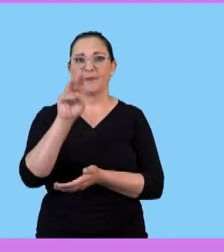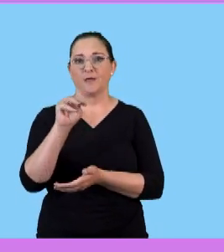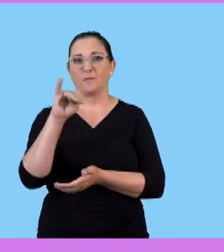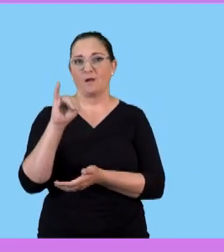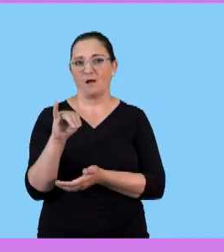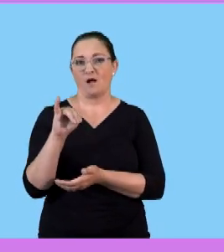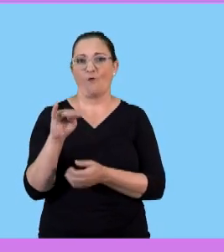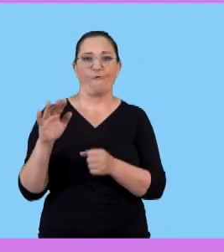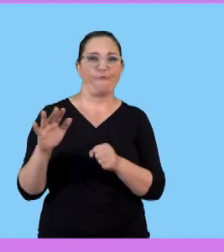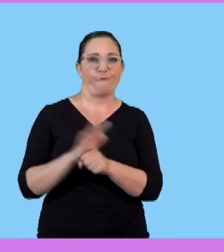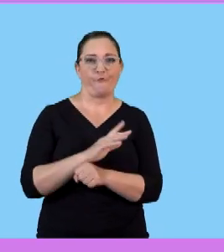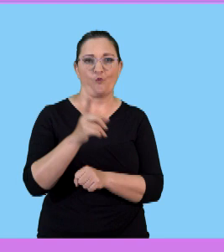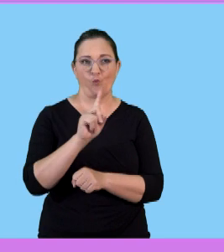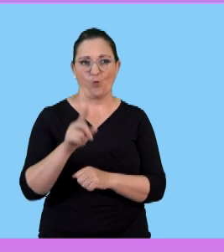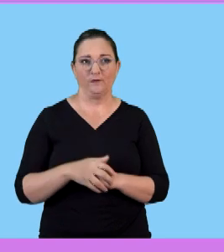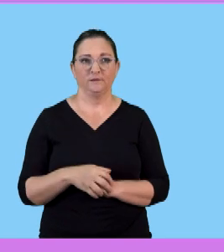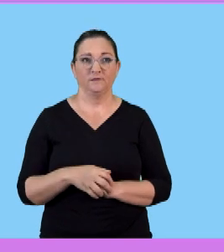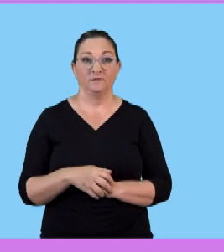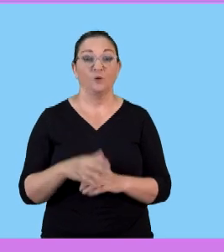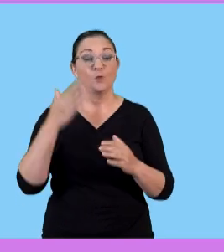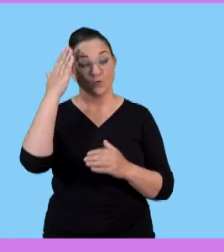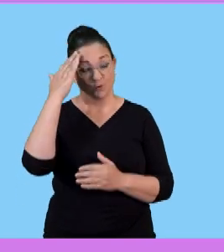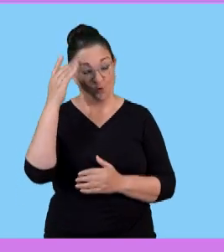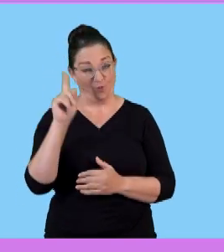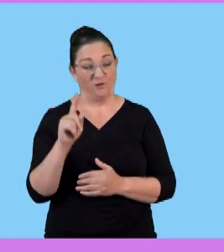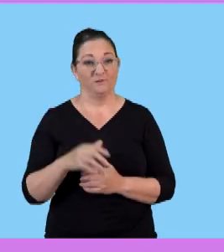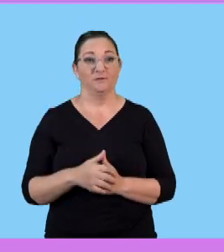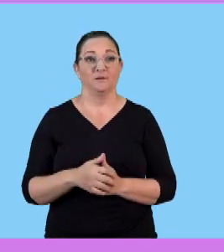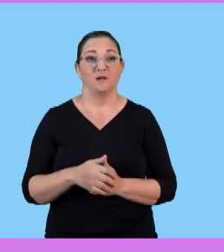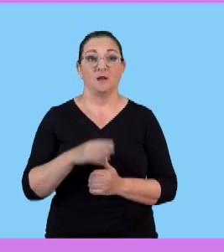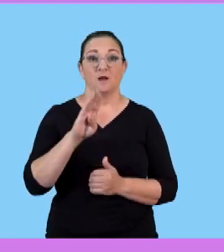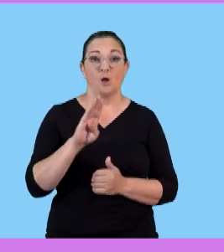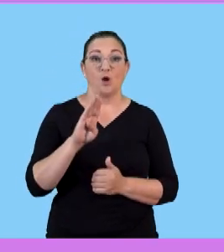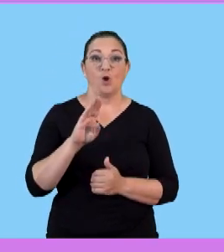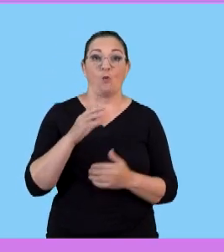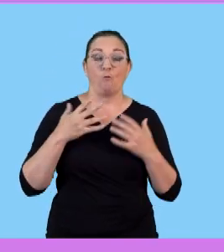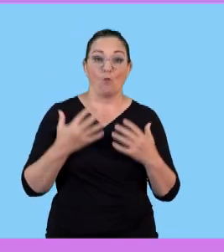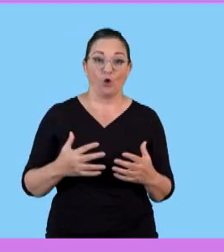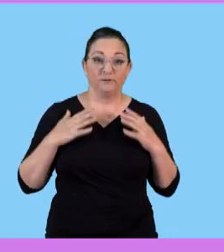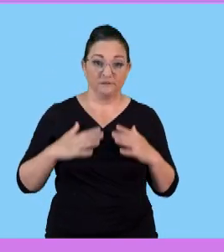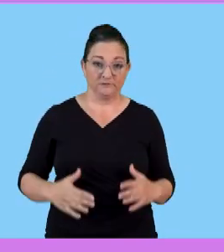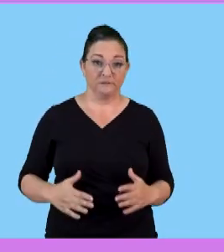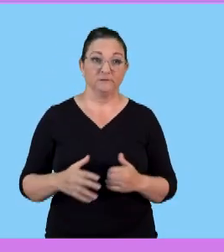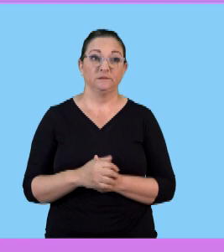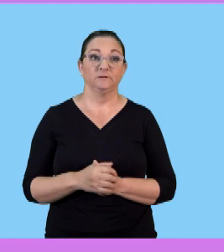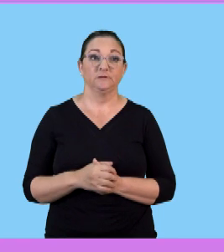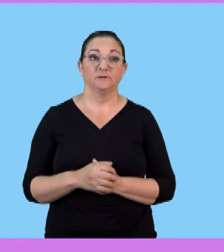or BMI in full. All right, so as we know by now, that will be your body